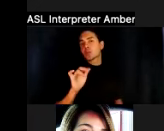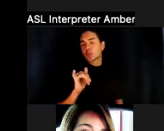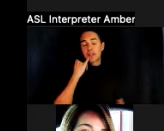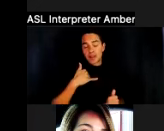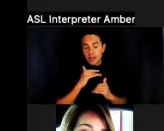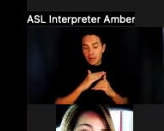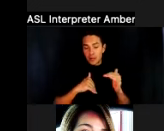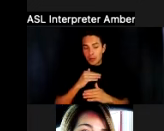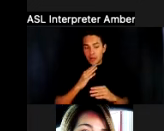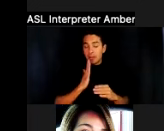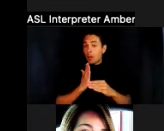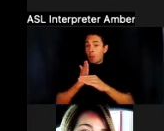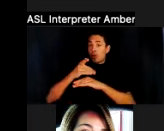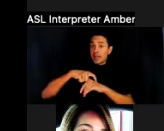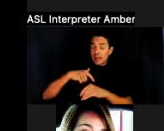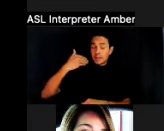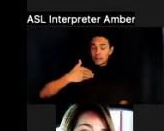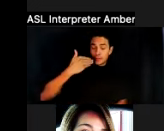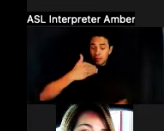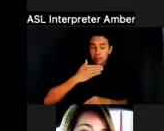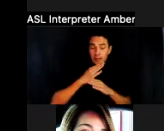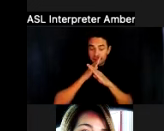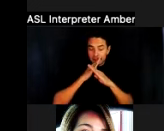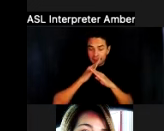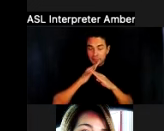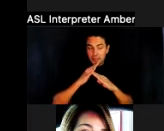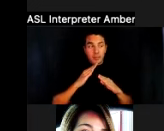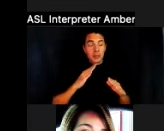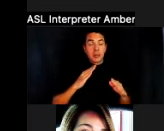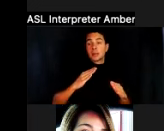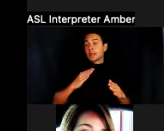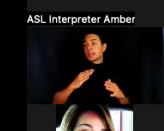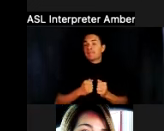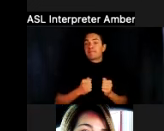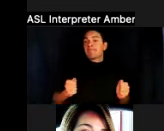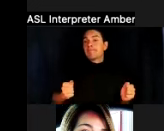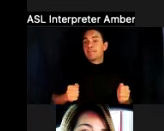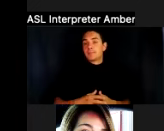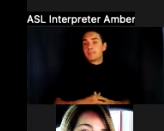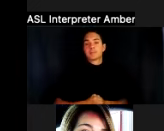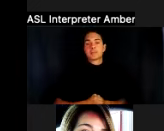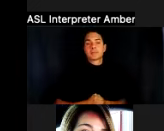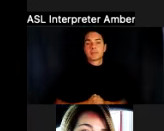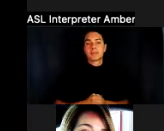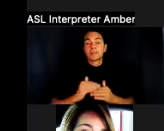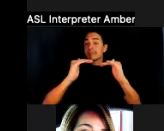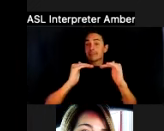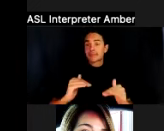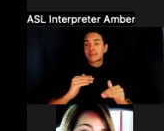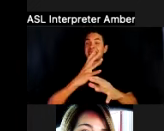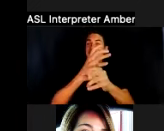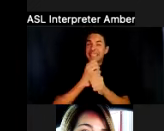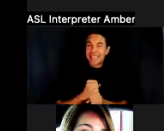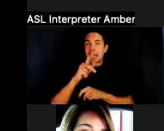maybe they will over time feel comfortable sharing or participating. And getting people involved, even if